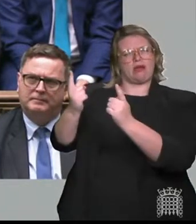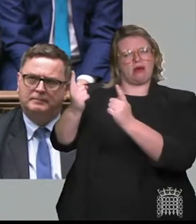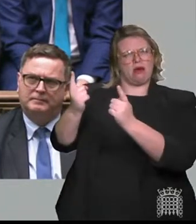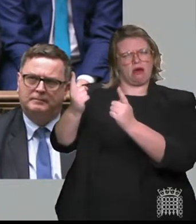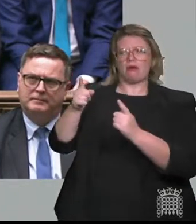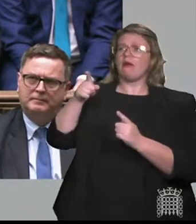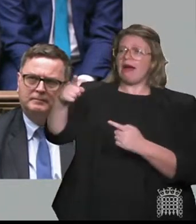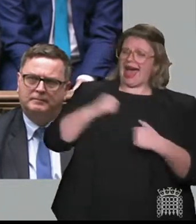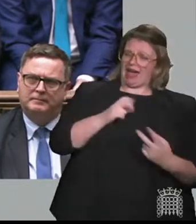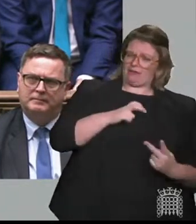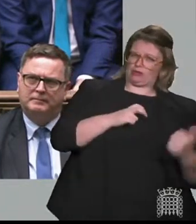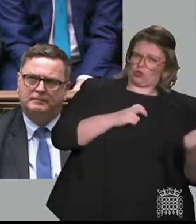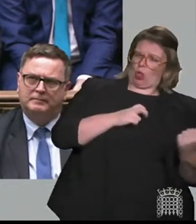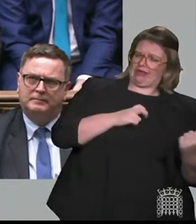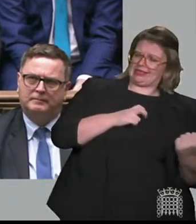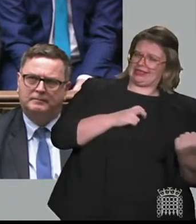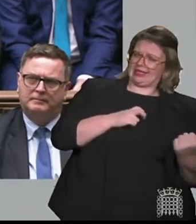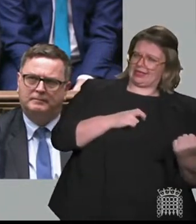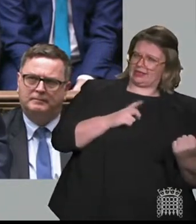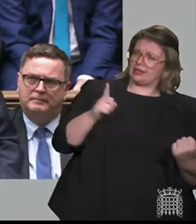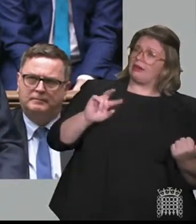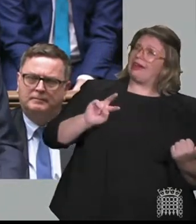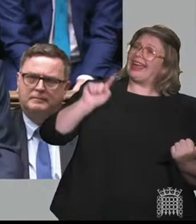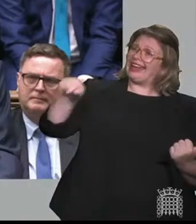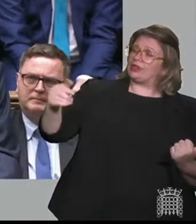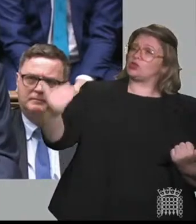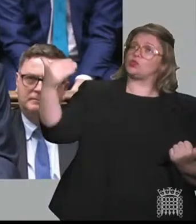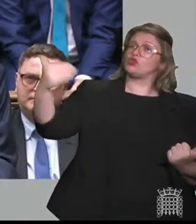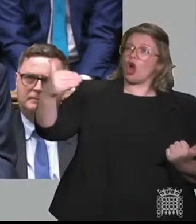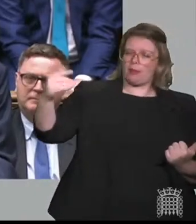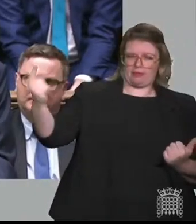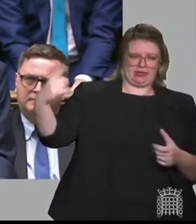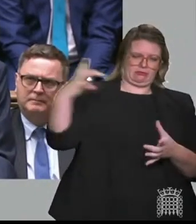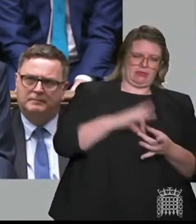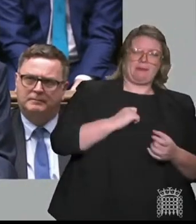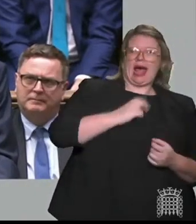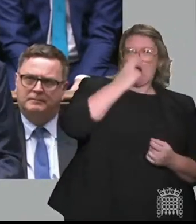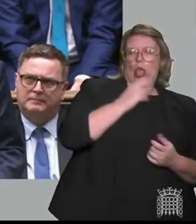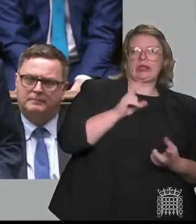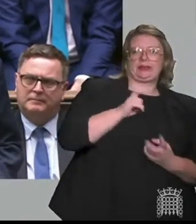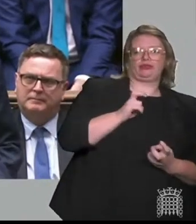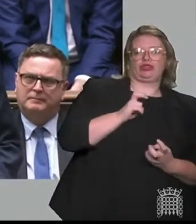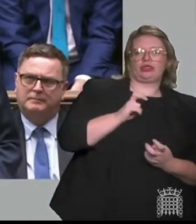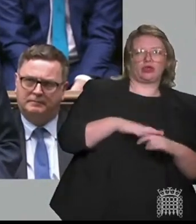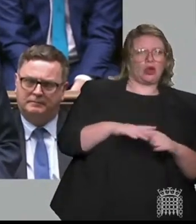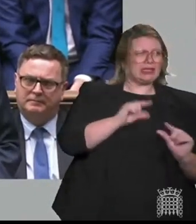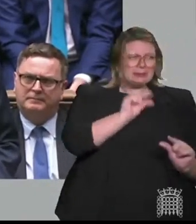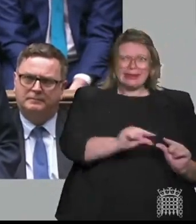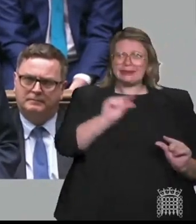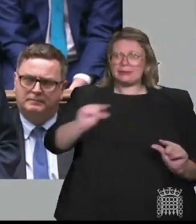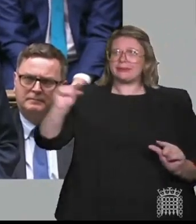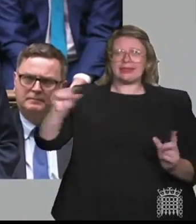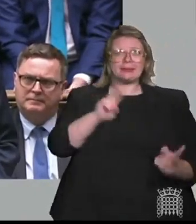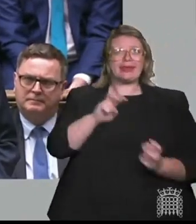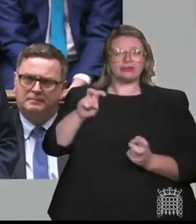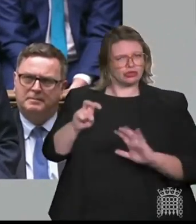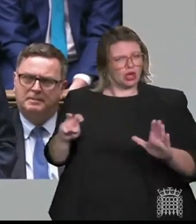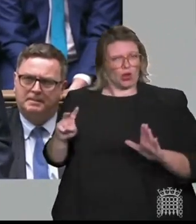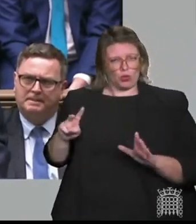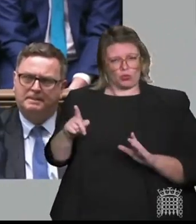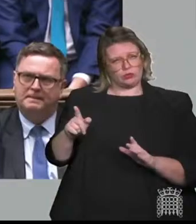their existing pension pot if they choose, meaning people can move to having one pension pot for